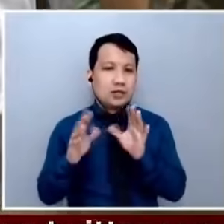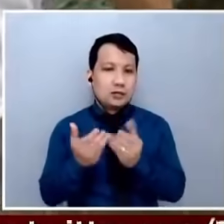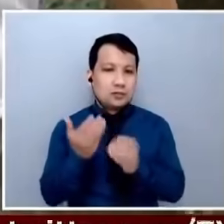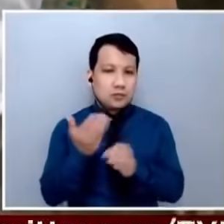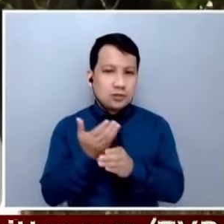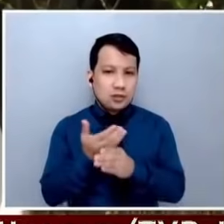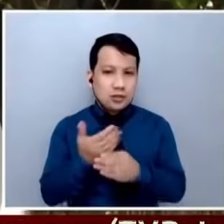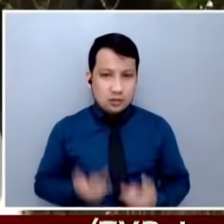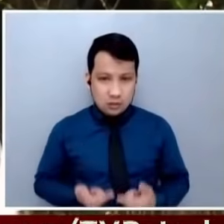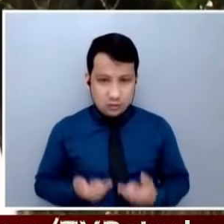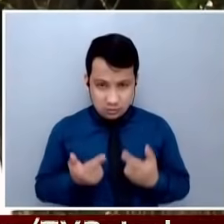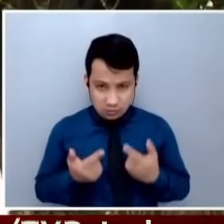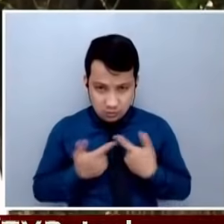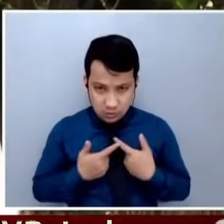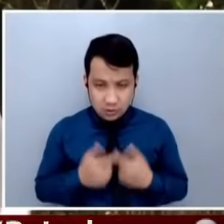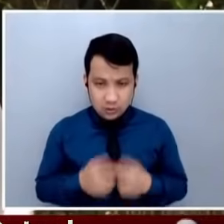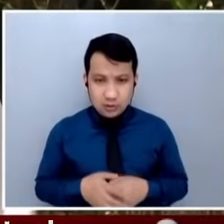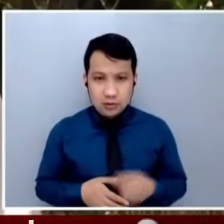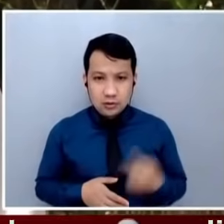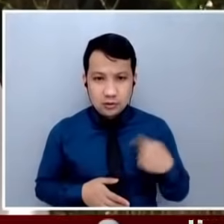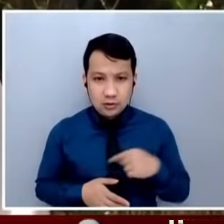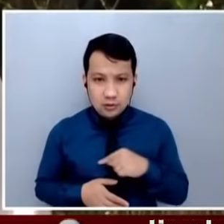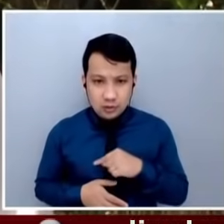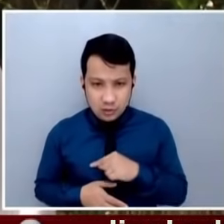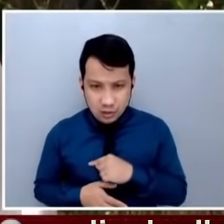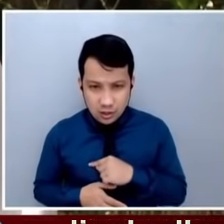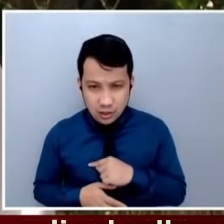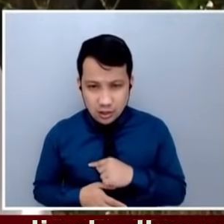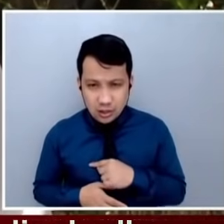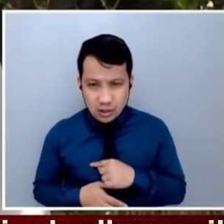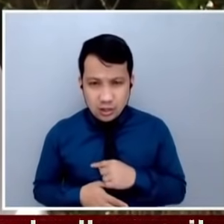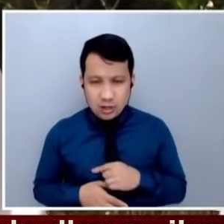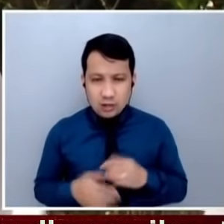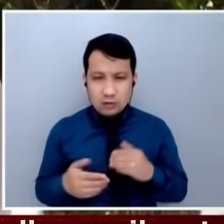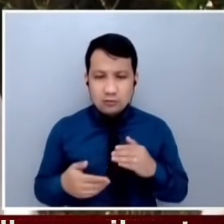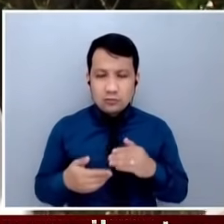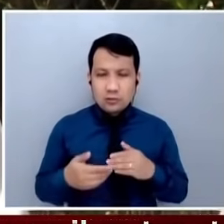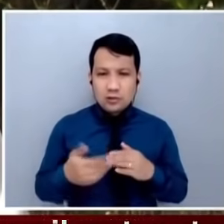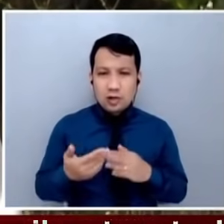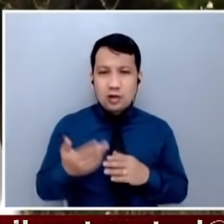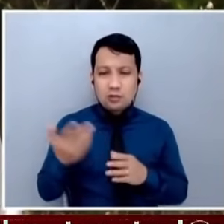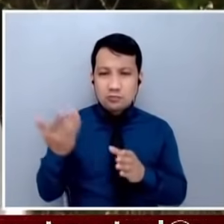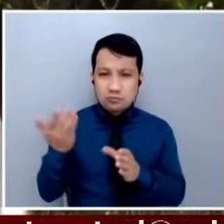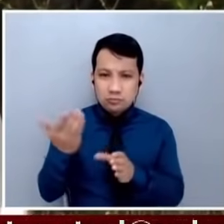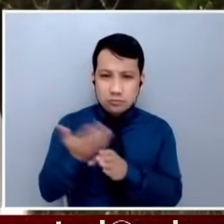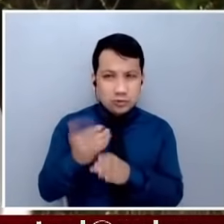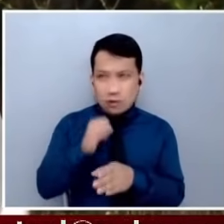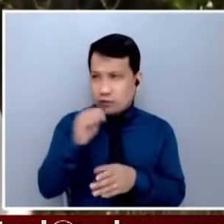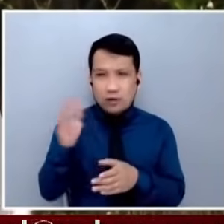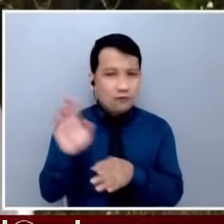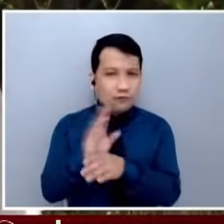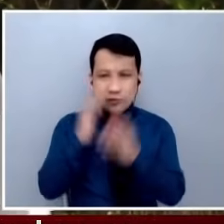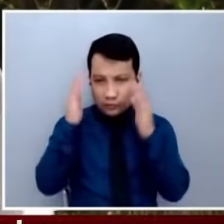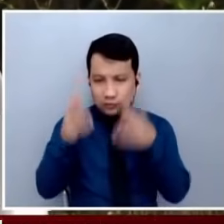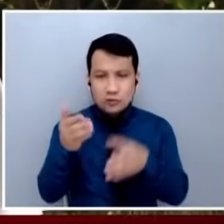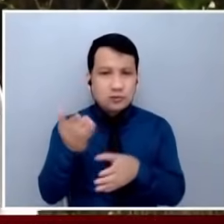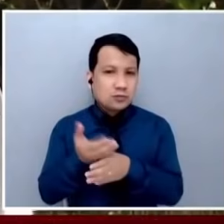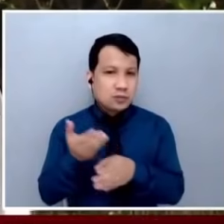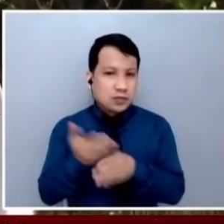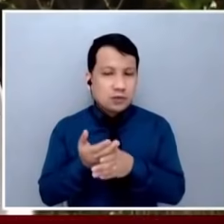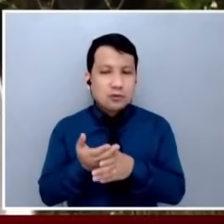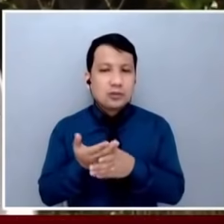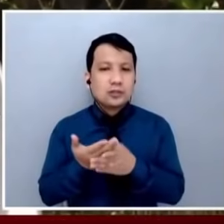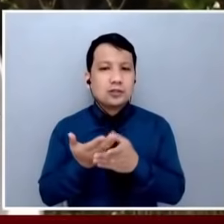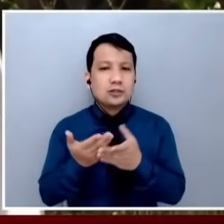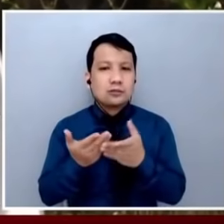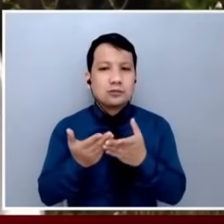reduce CO2? One of the solution is a hybrid vehicle or a battery vehicle. But on the